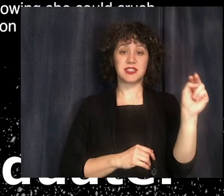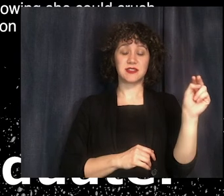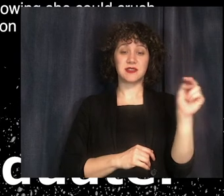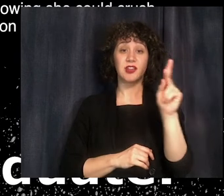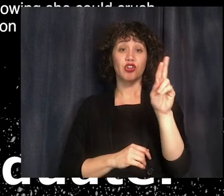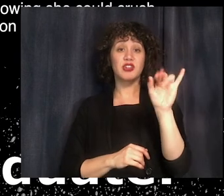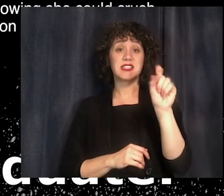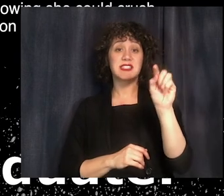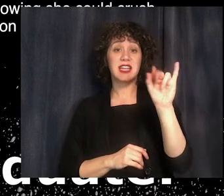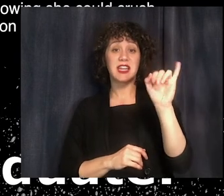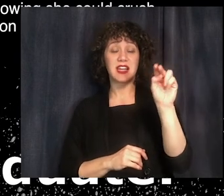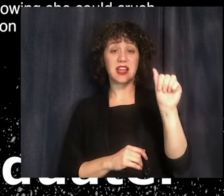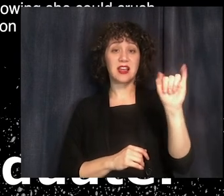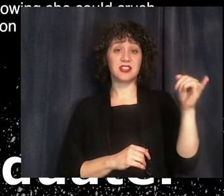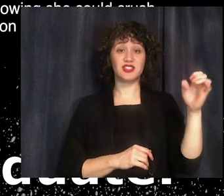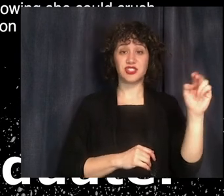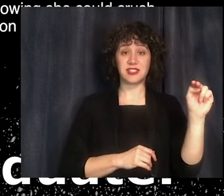Christina Jean.